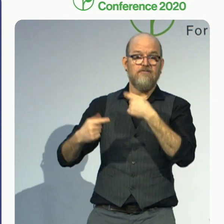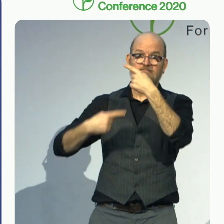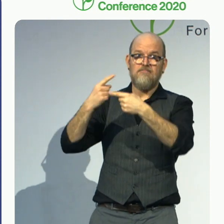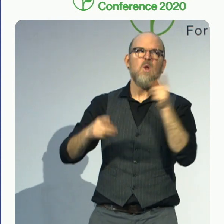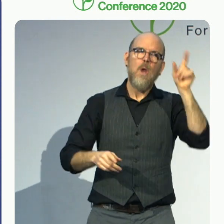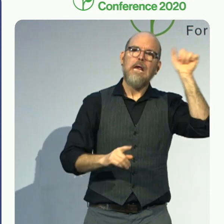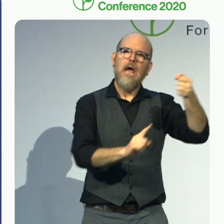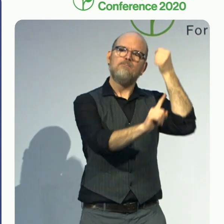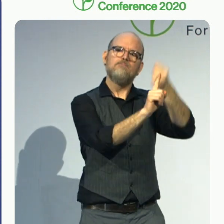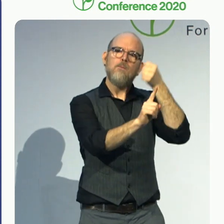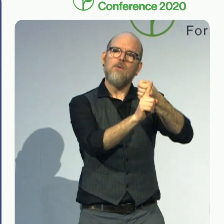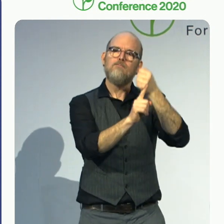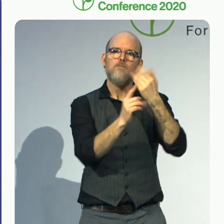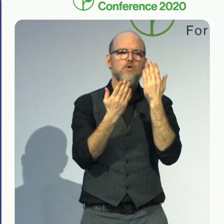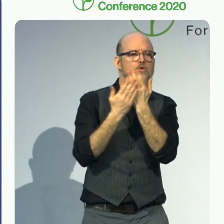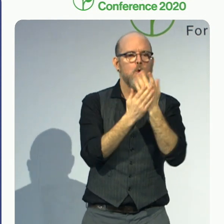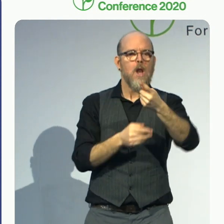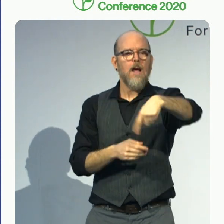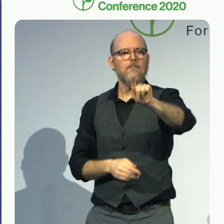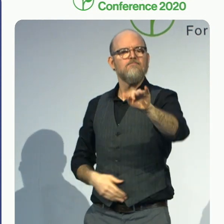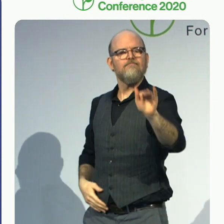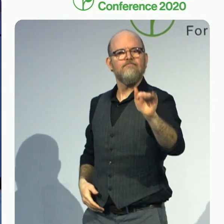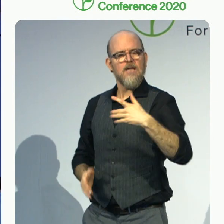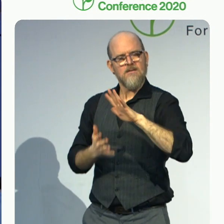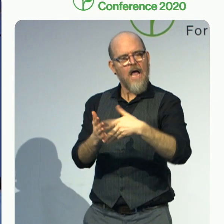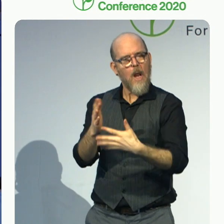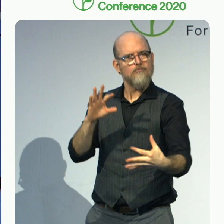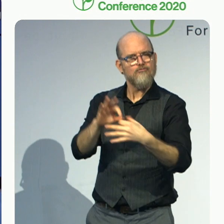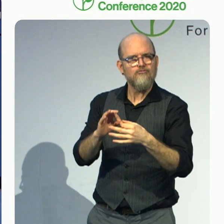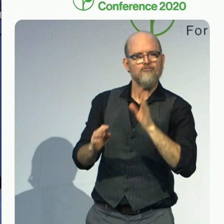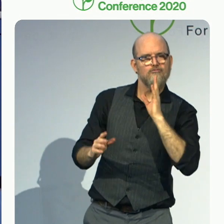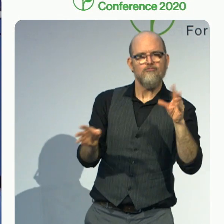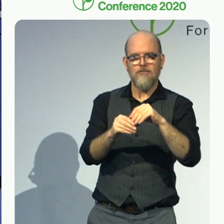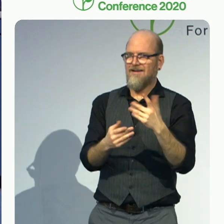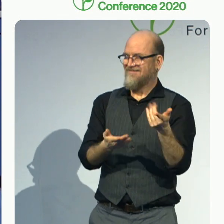regular schools can transform. Would I summarize this?